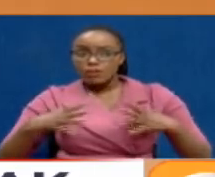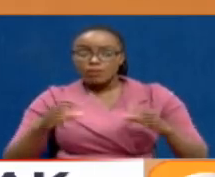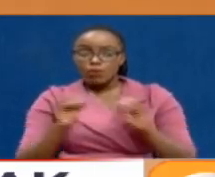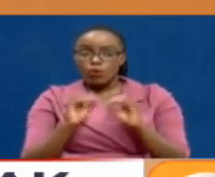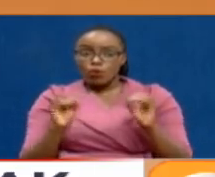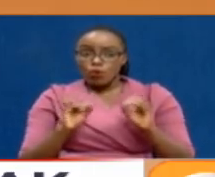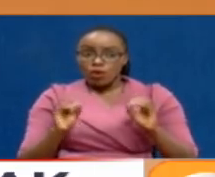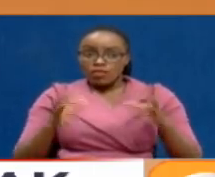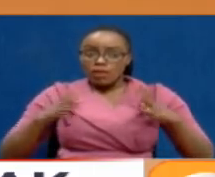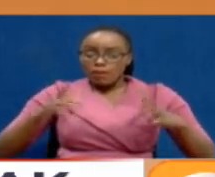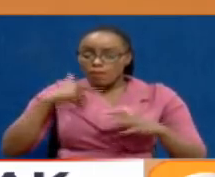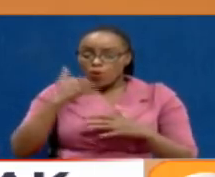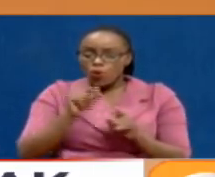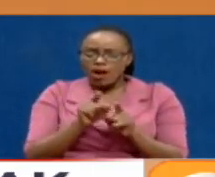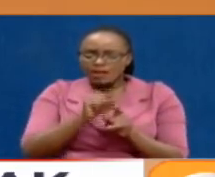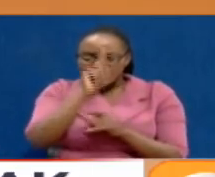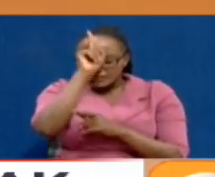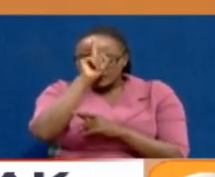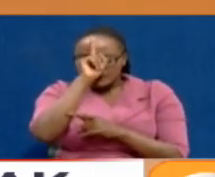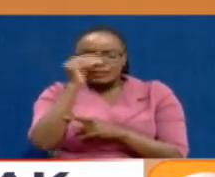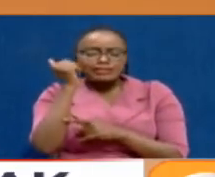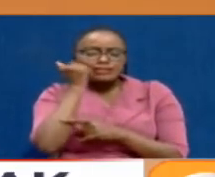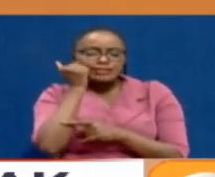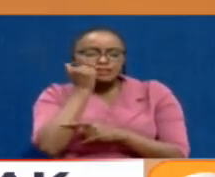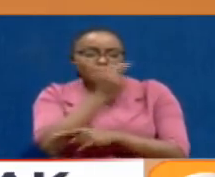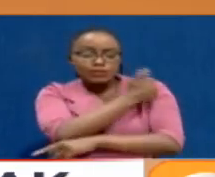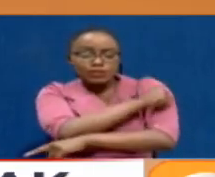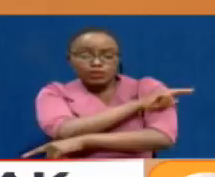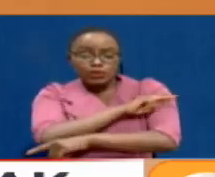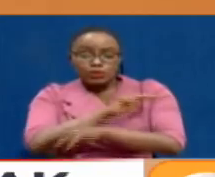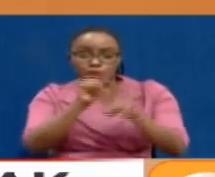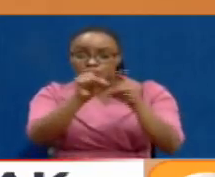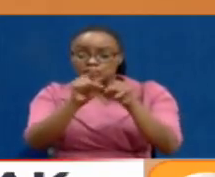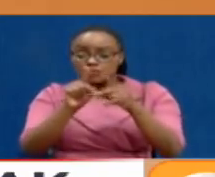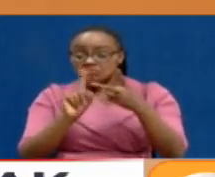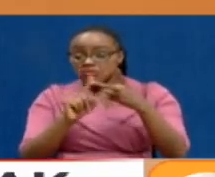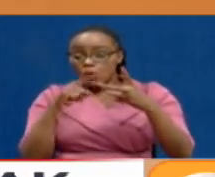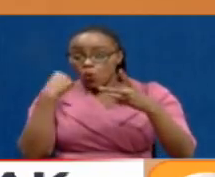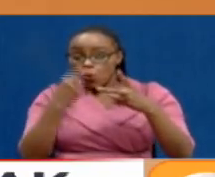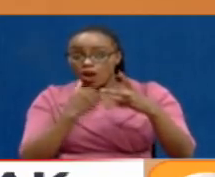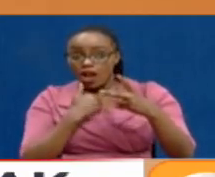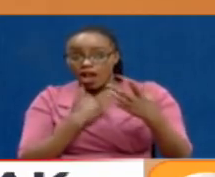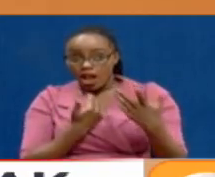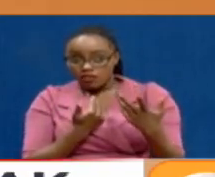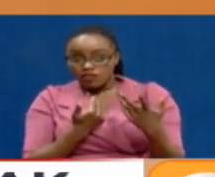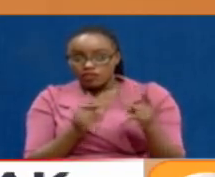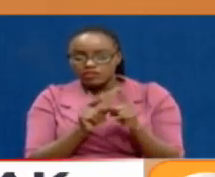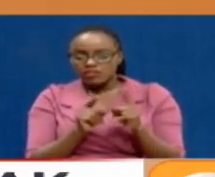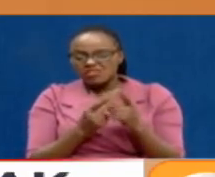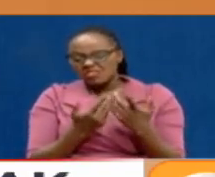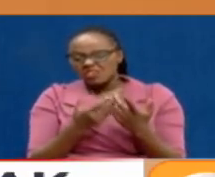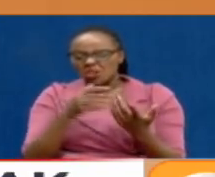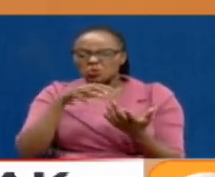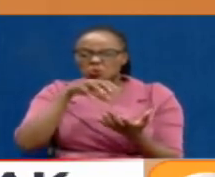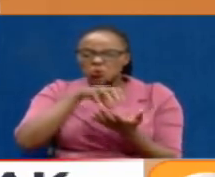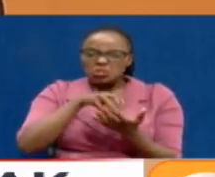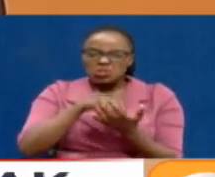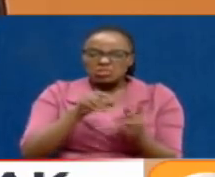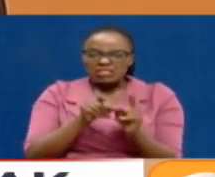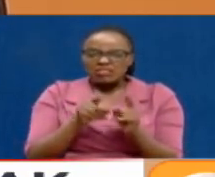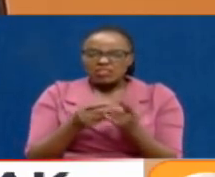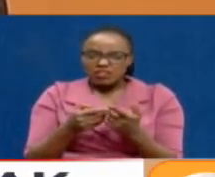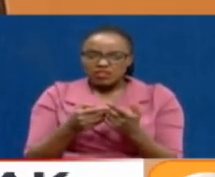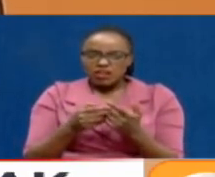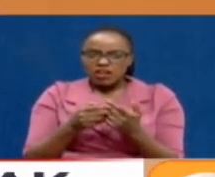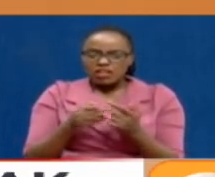elderly people also who are either critically ill in hospitals, also who have what we call comorbid conditions, or basically